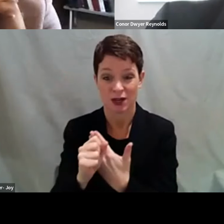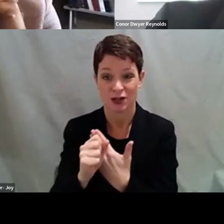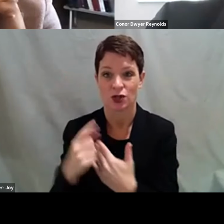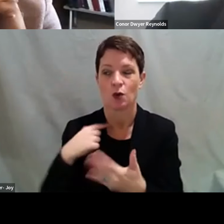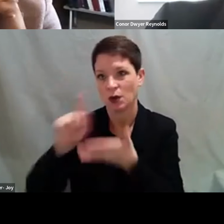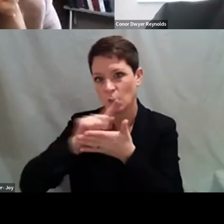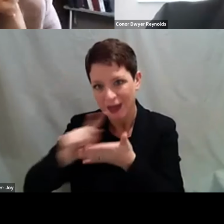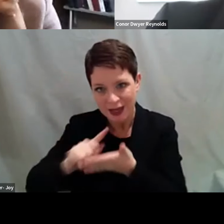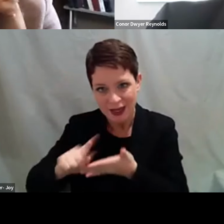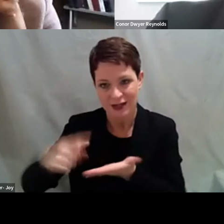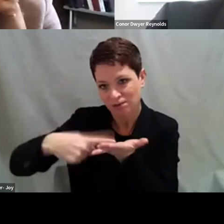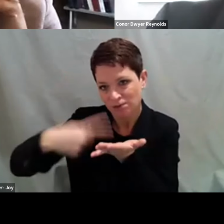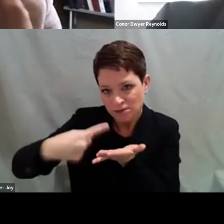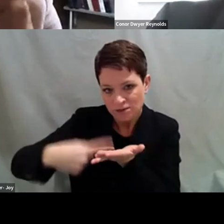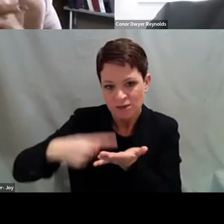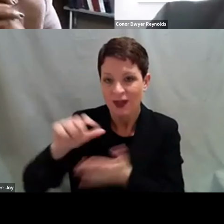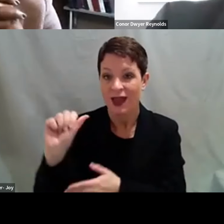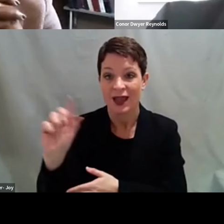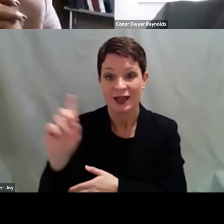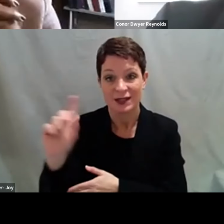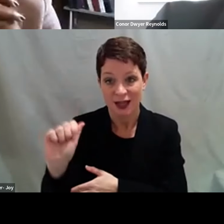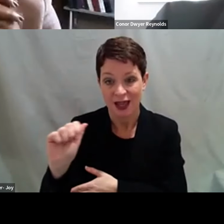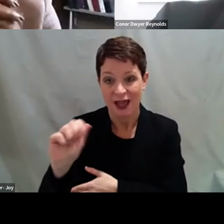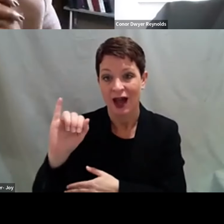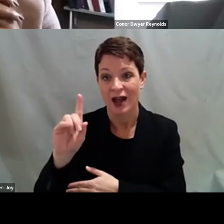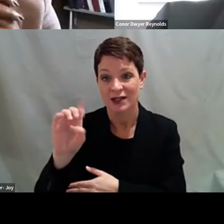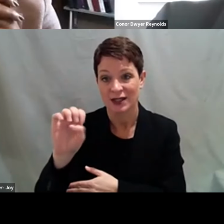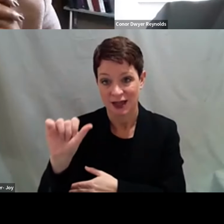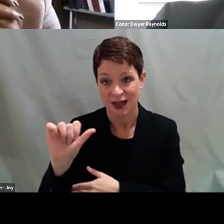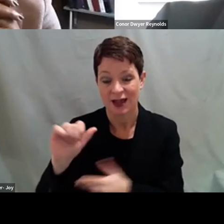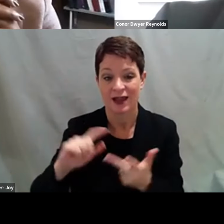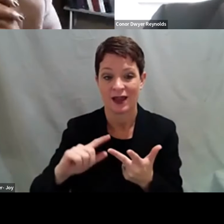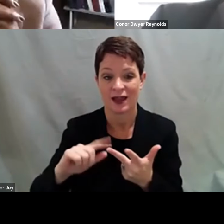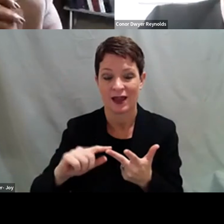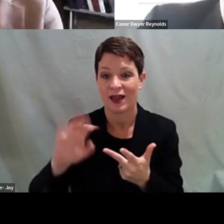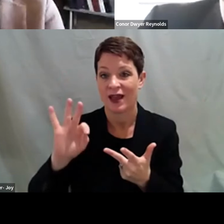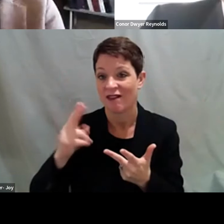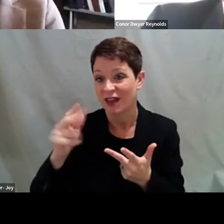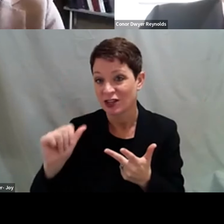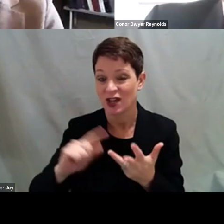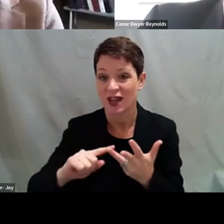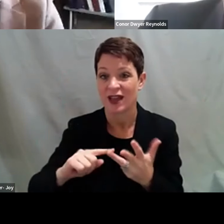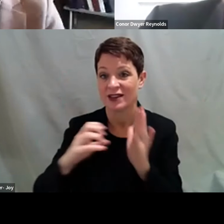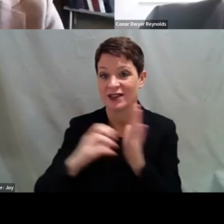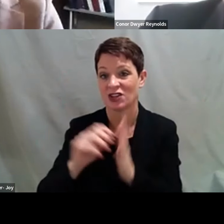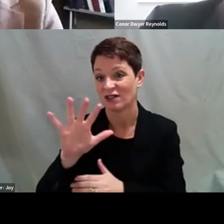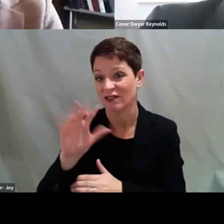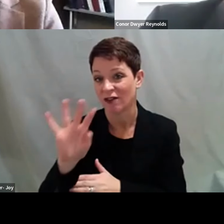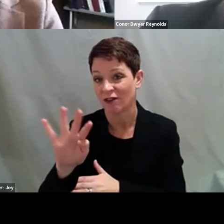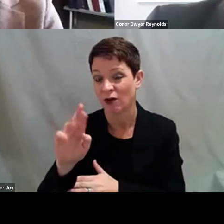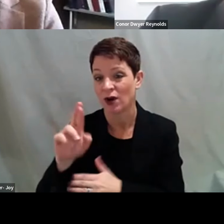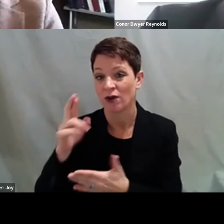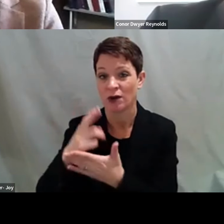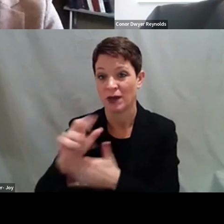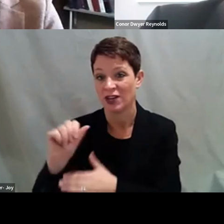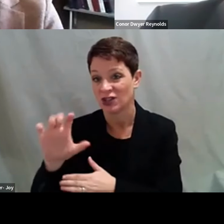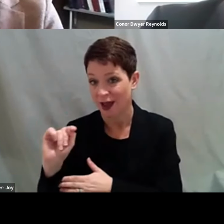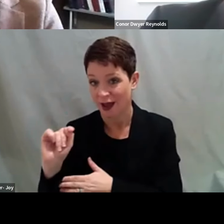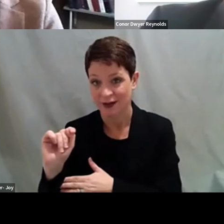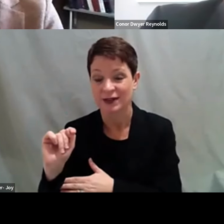weeks discussing the ADA, IDEA, FHA, Section 504 of the Rehabilitation